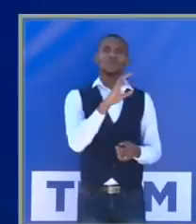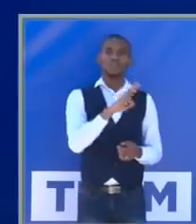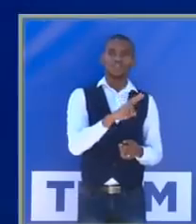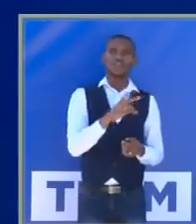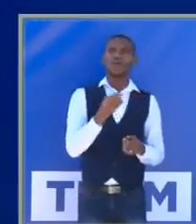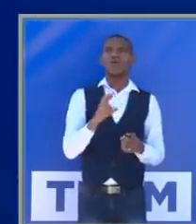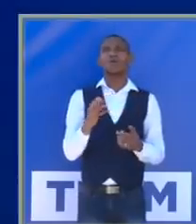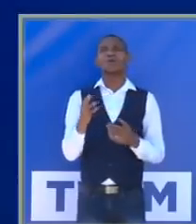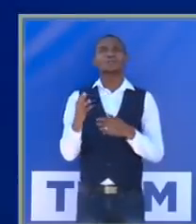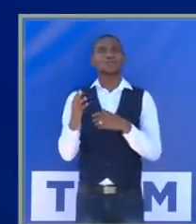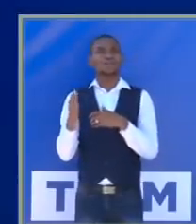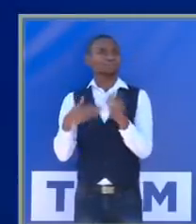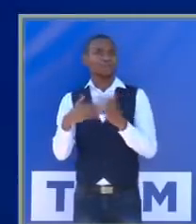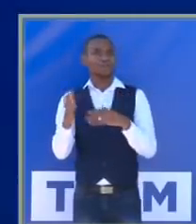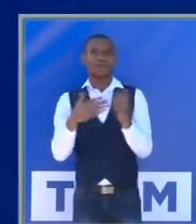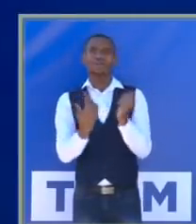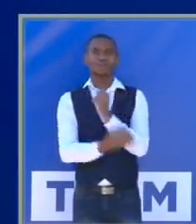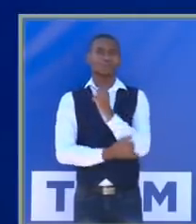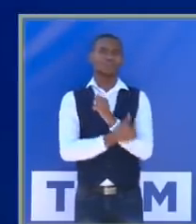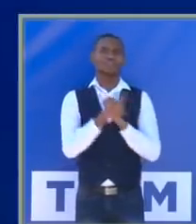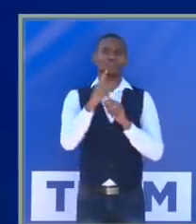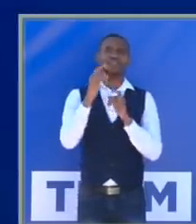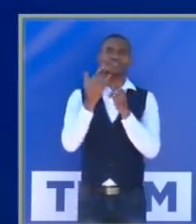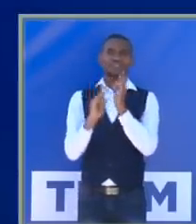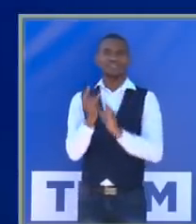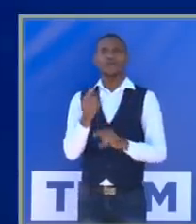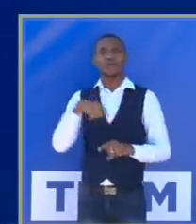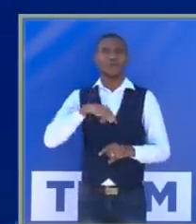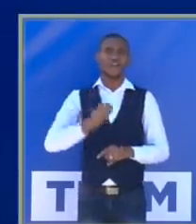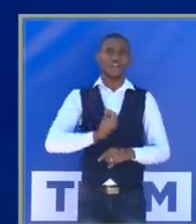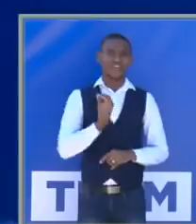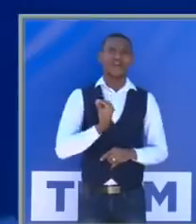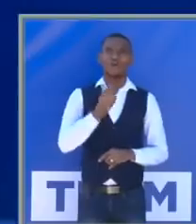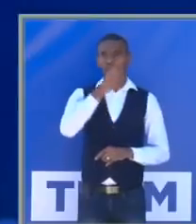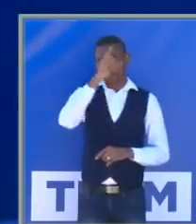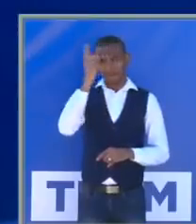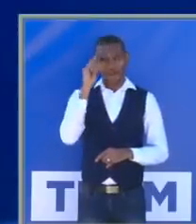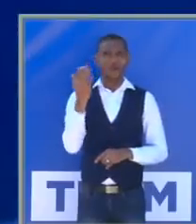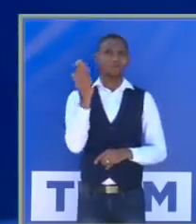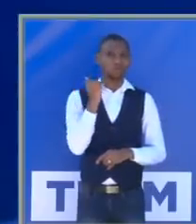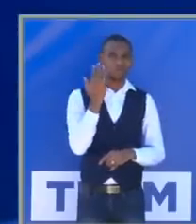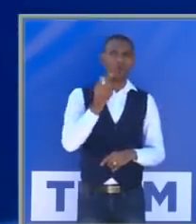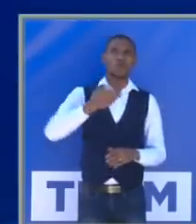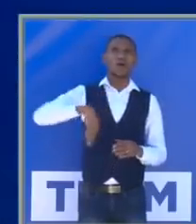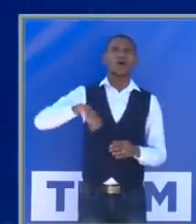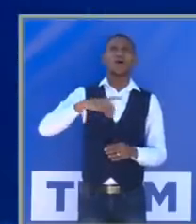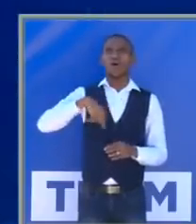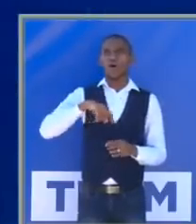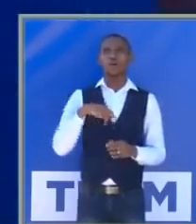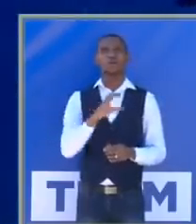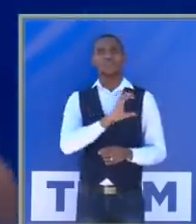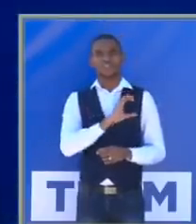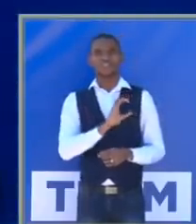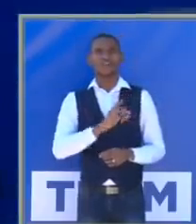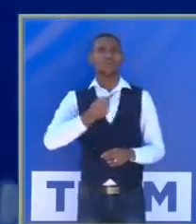or to Mitchell's Plain, I want to tell you, we are young, we are black, we are white, we are old, we are Christians,